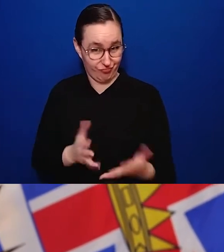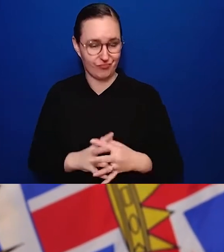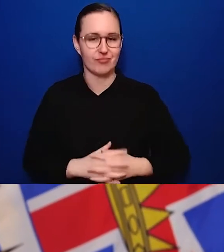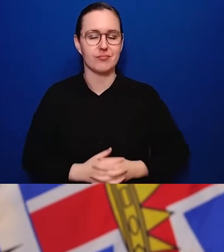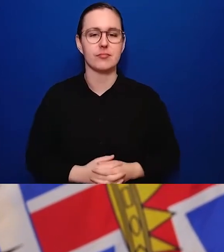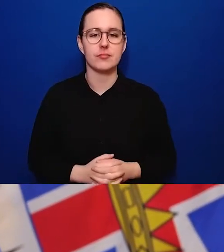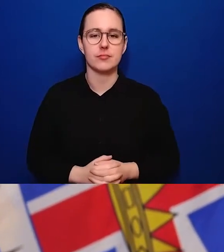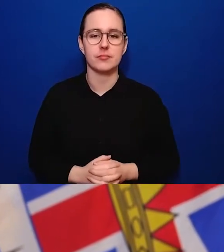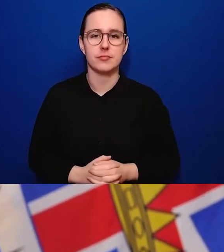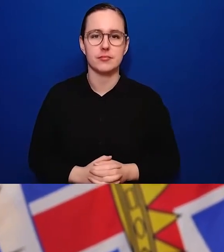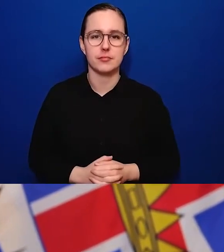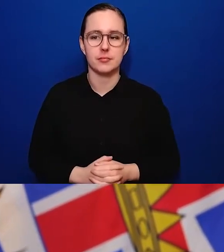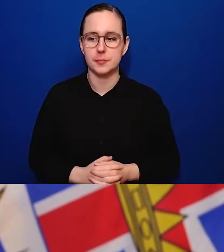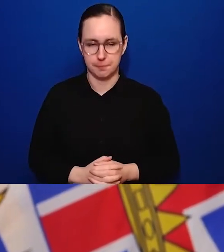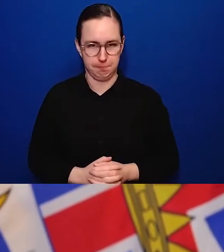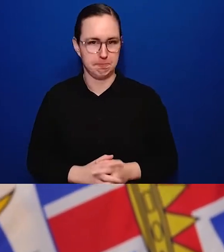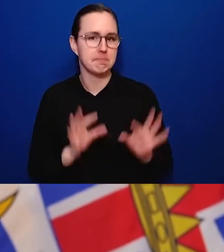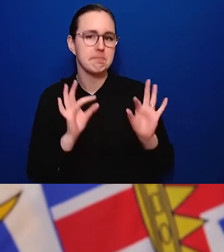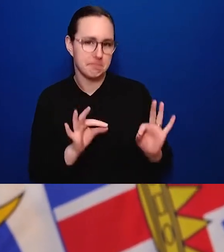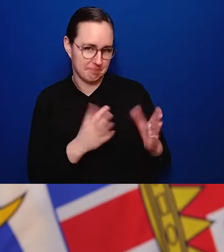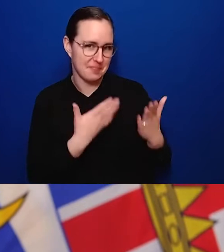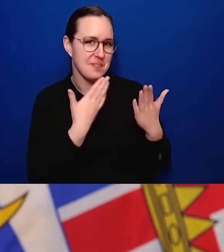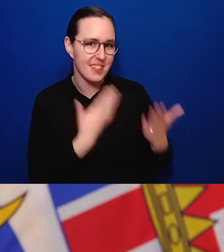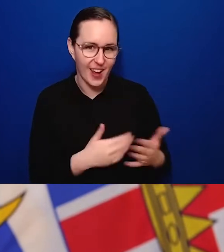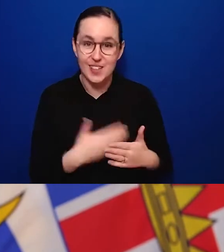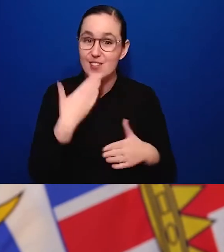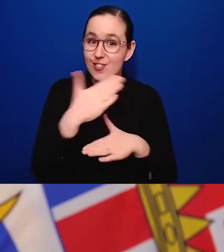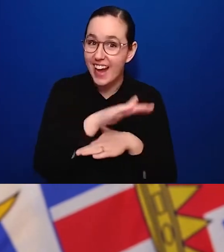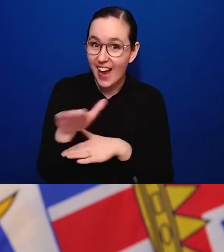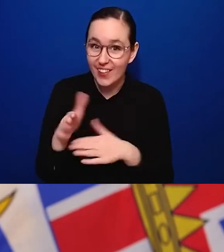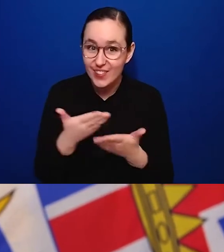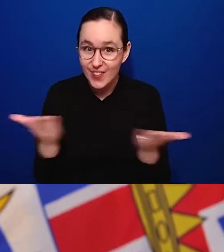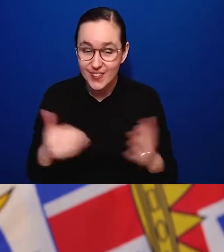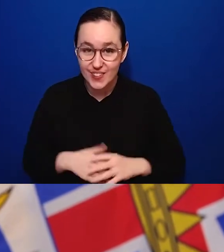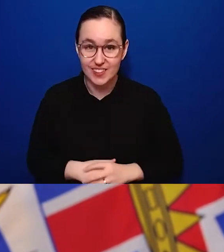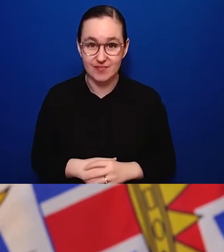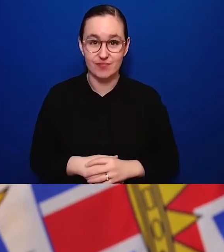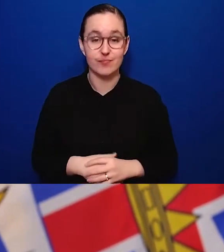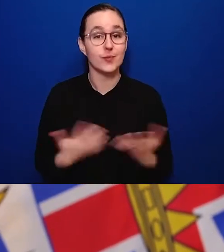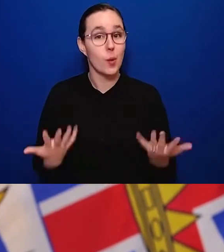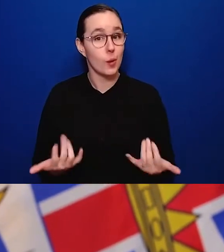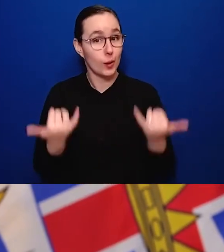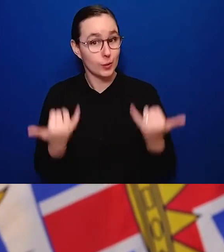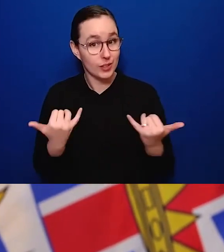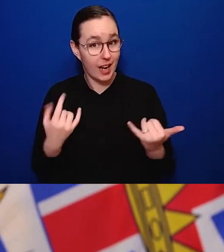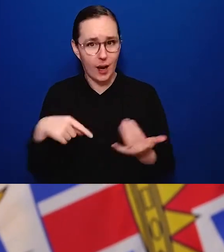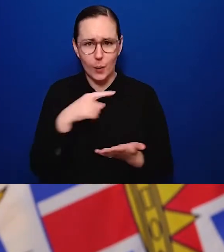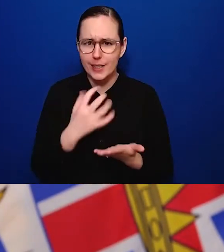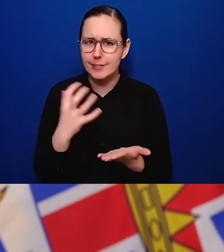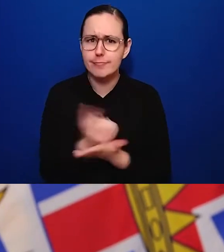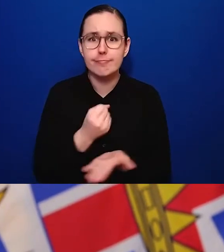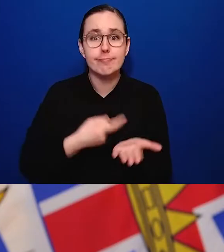Thank you very much and good afternoon. Today, we're going to walk through where we are in the pandemic and